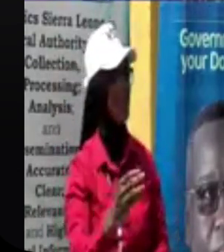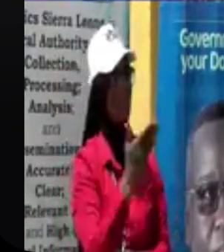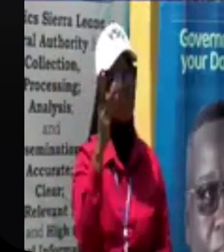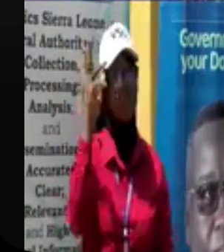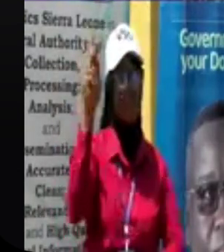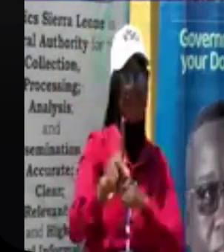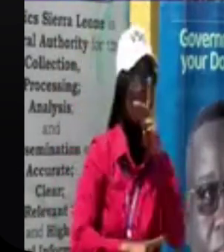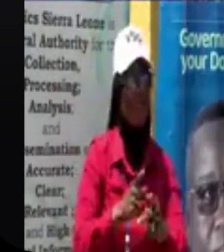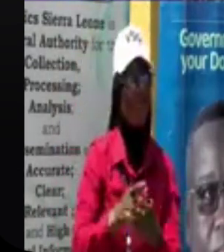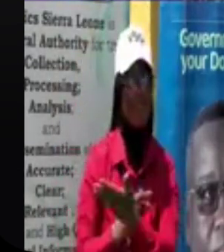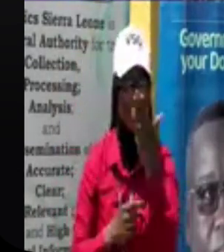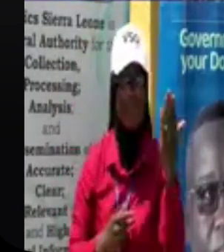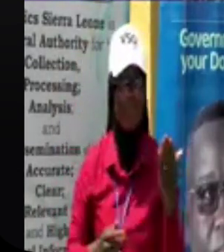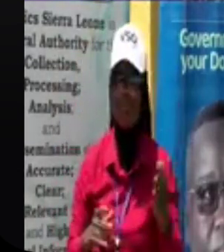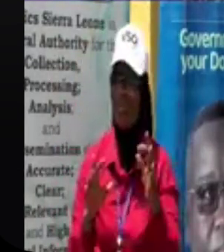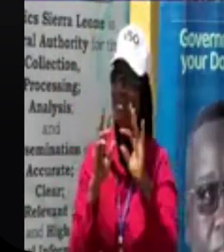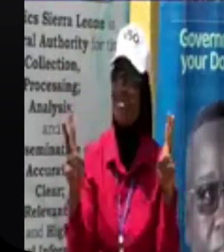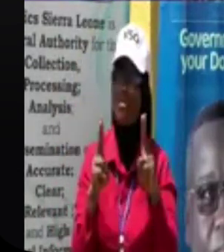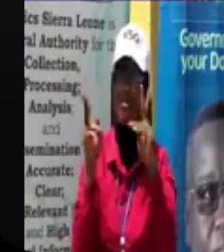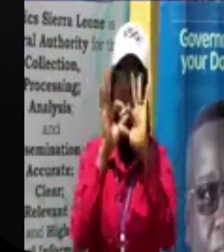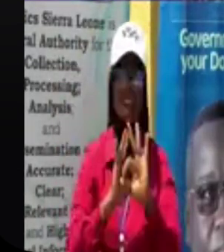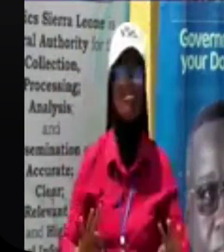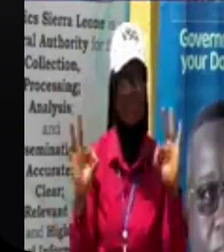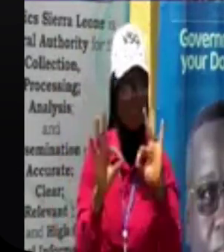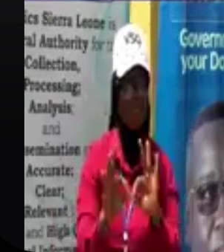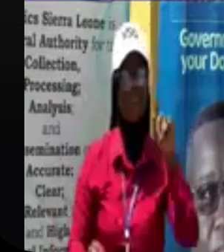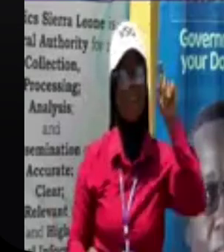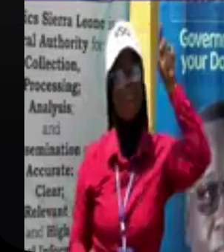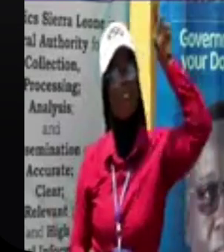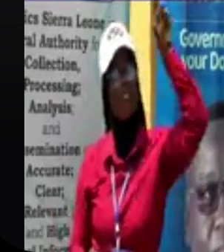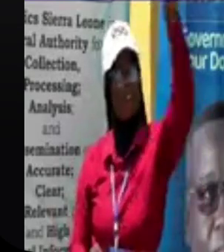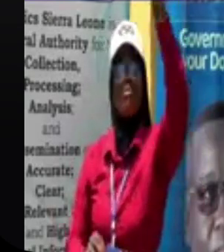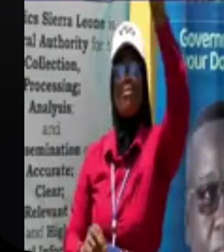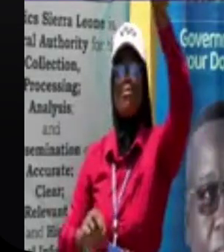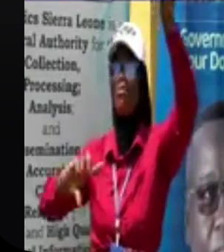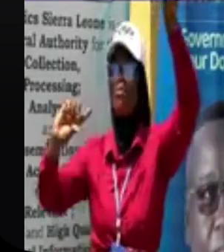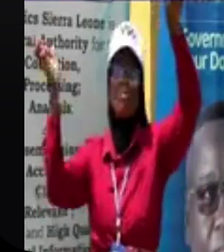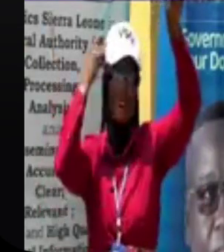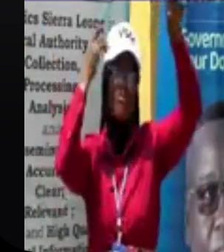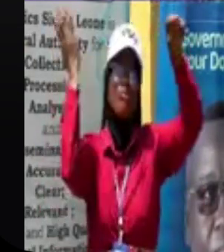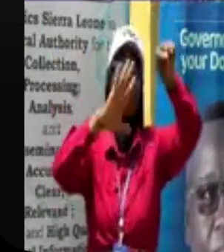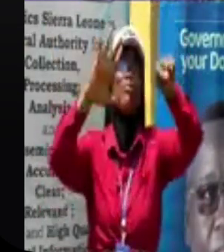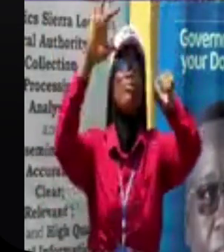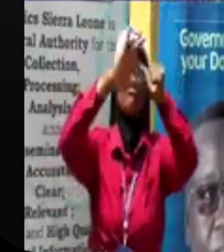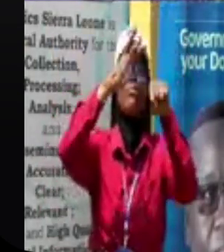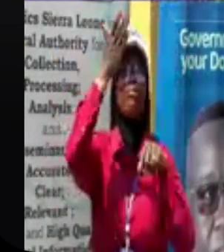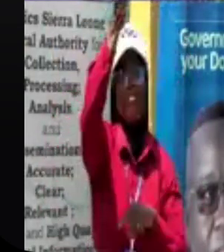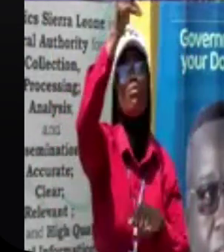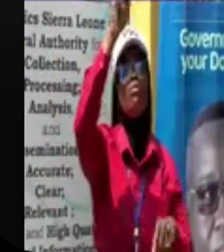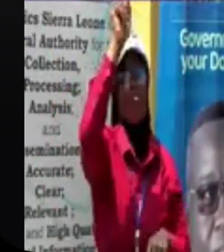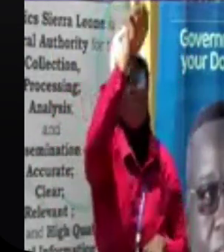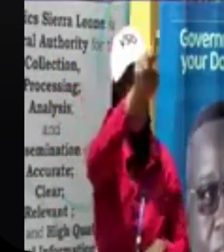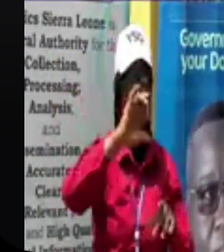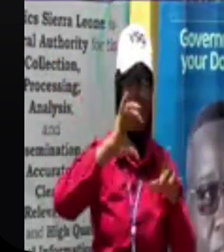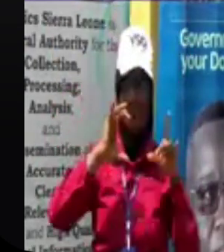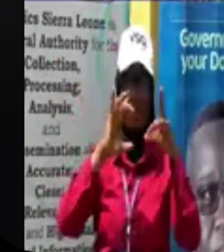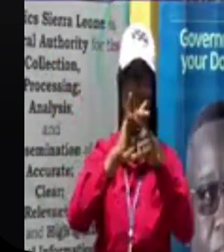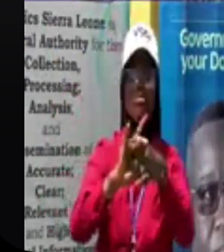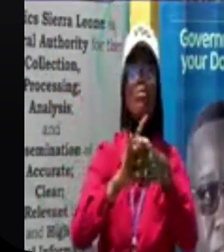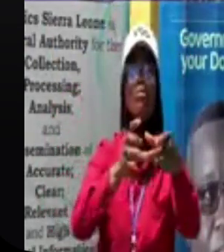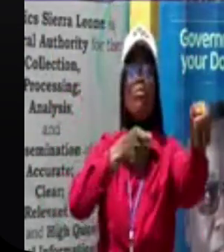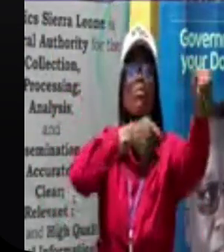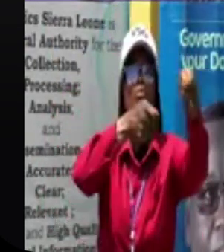there, people are very important, the last mile, then they go the last mile, the side government they go, but they need for coordinate there. And one way we will